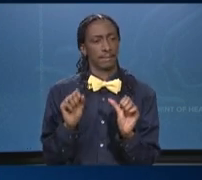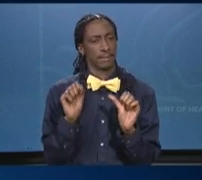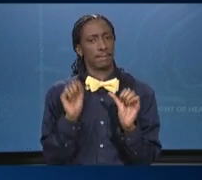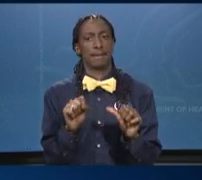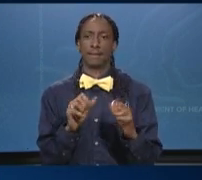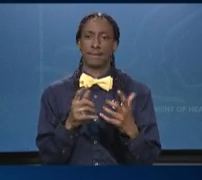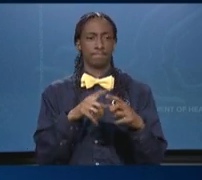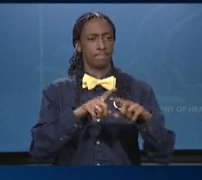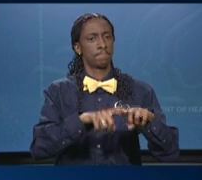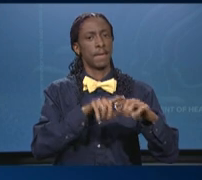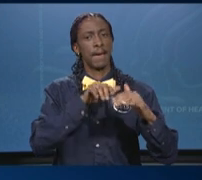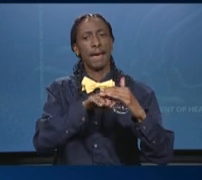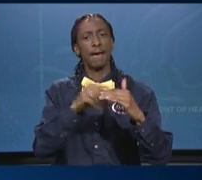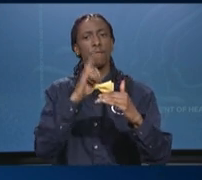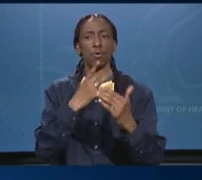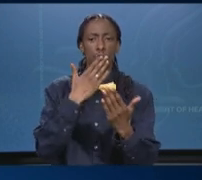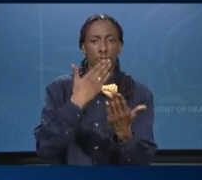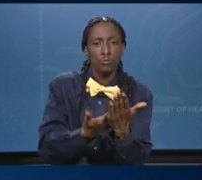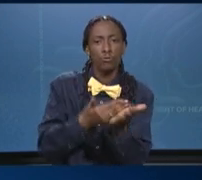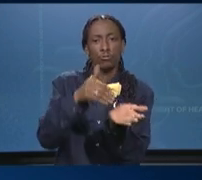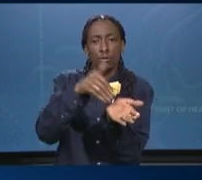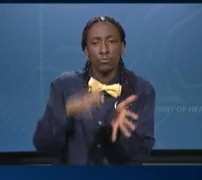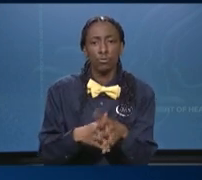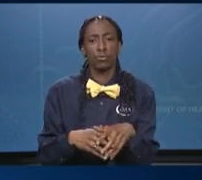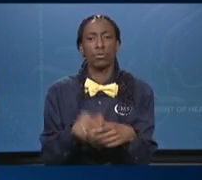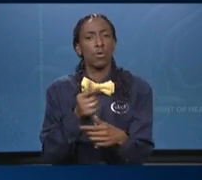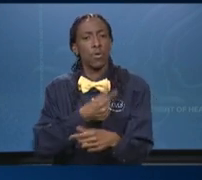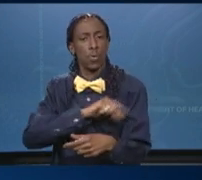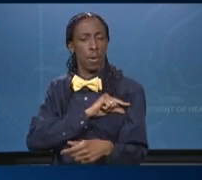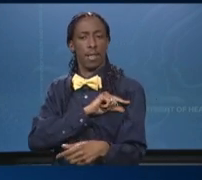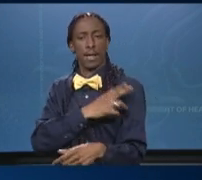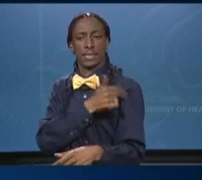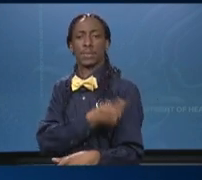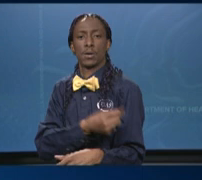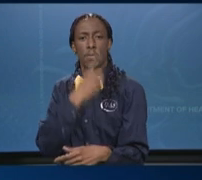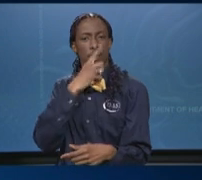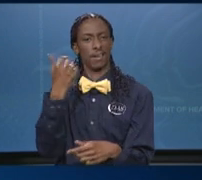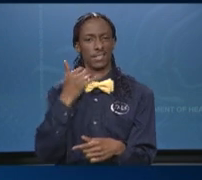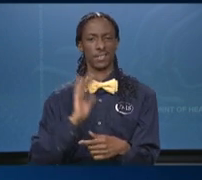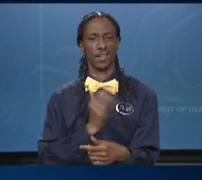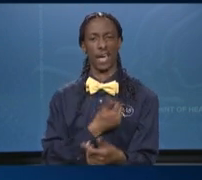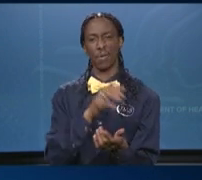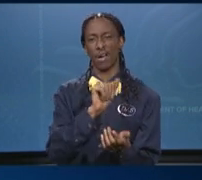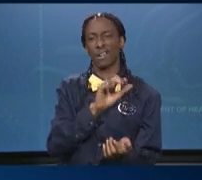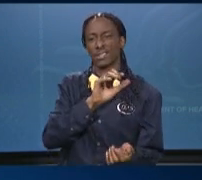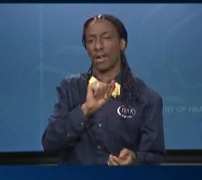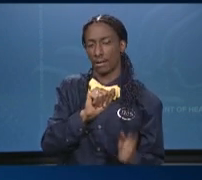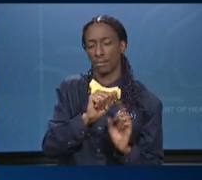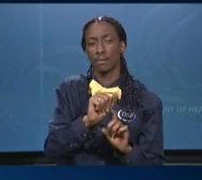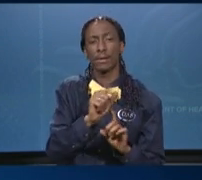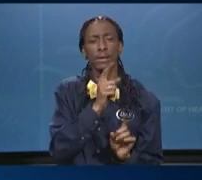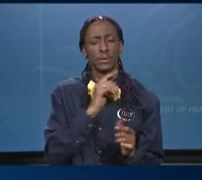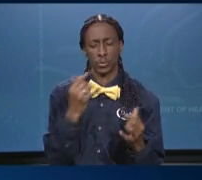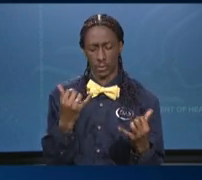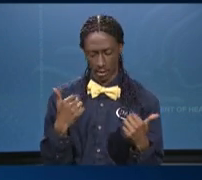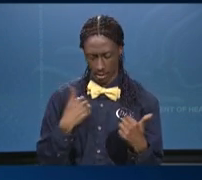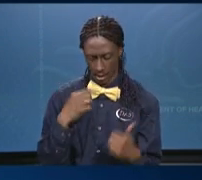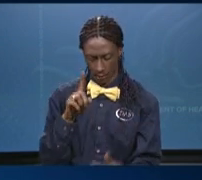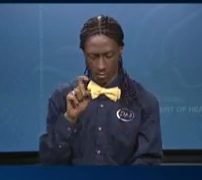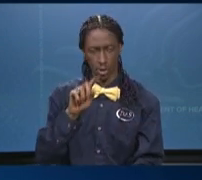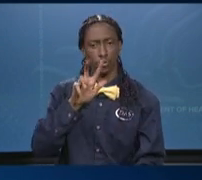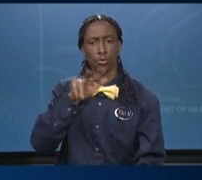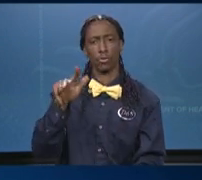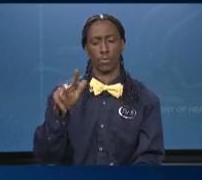doctor, quality hospital services as a result of the Affordable Care Act. Today there are 133